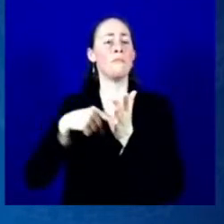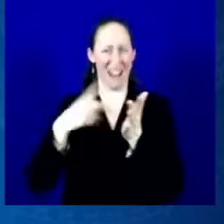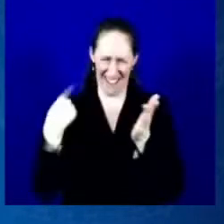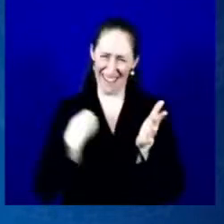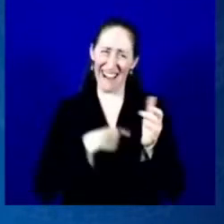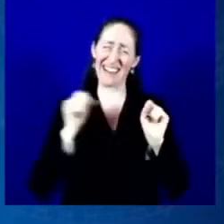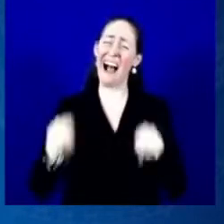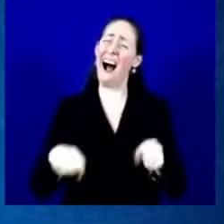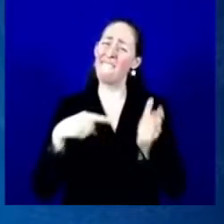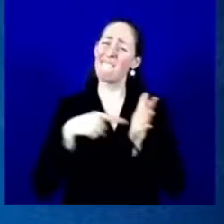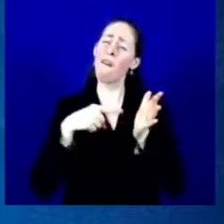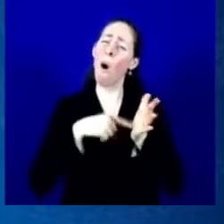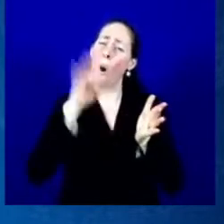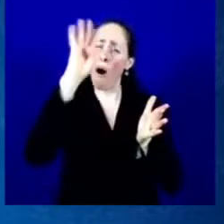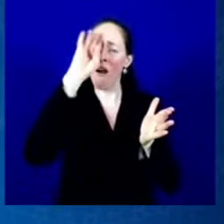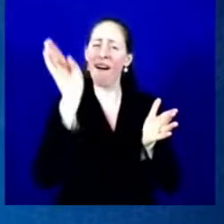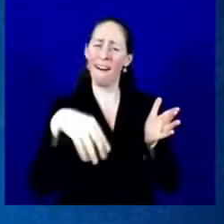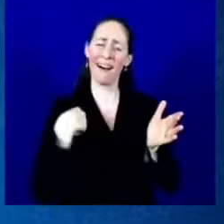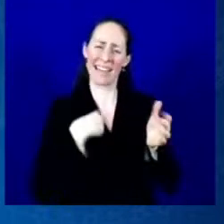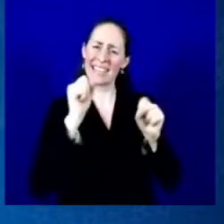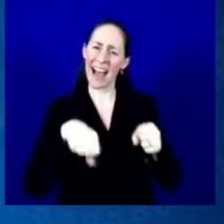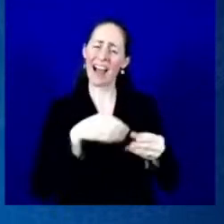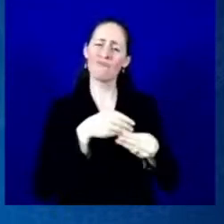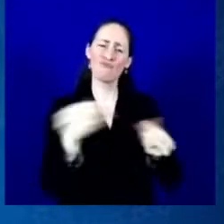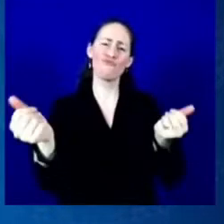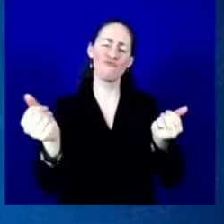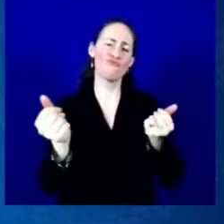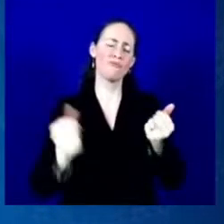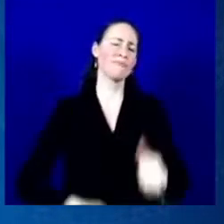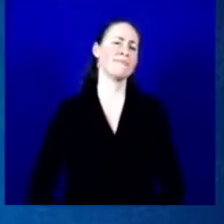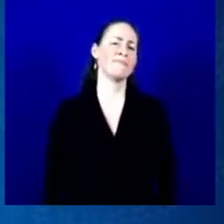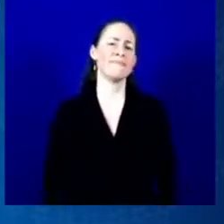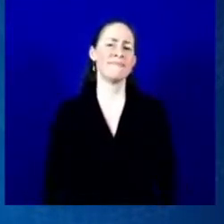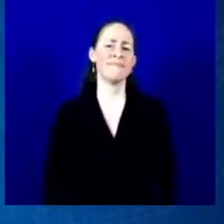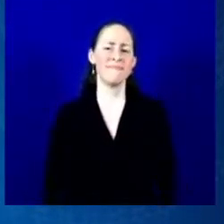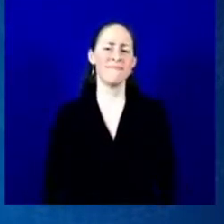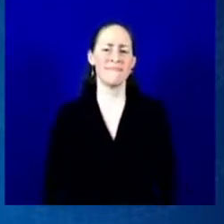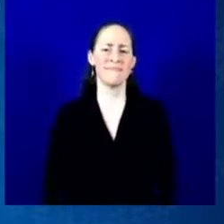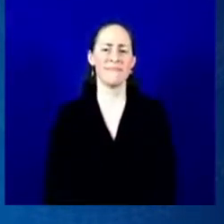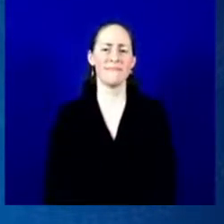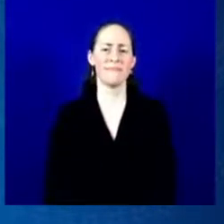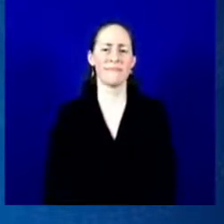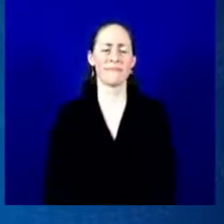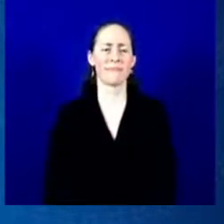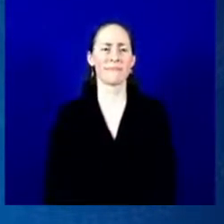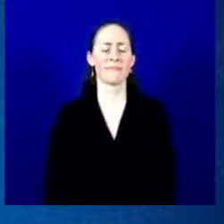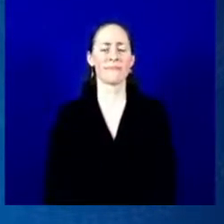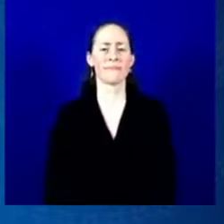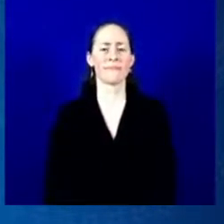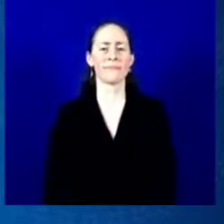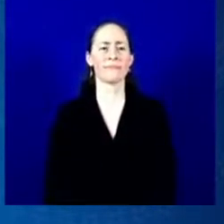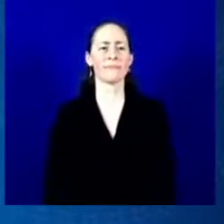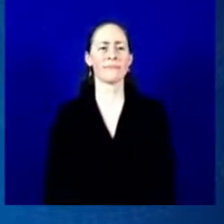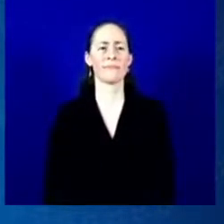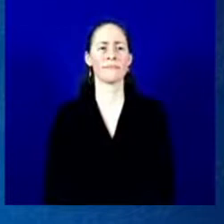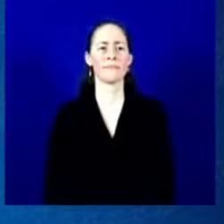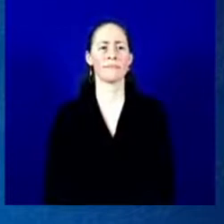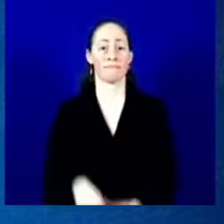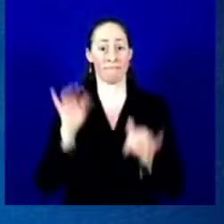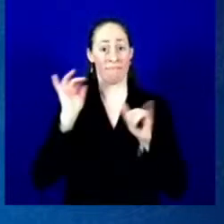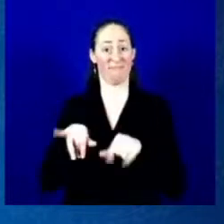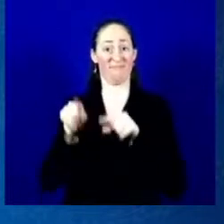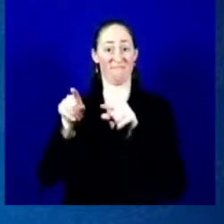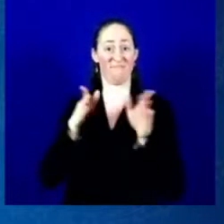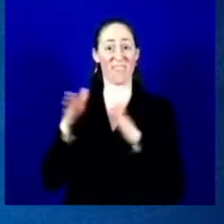So we did that in the last piece of legislation we passed. But let's extend that child care